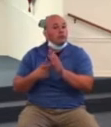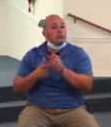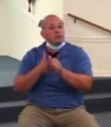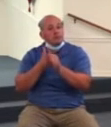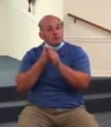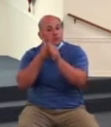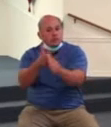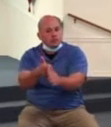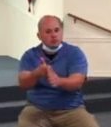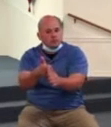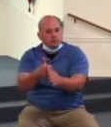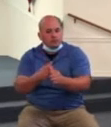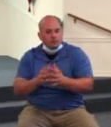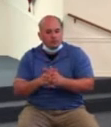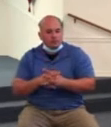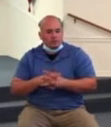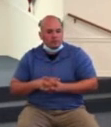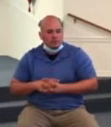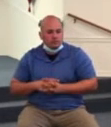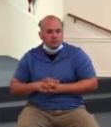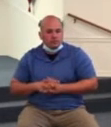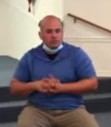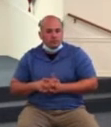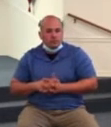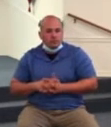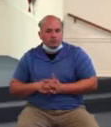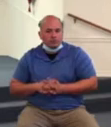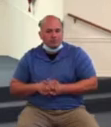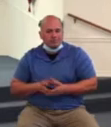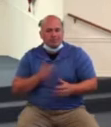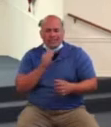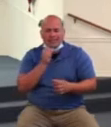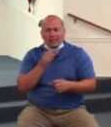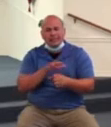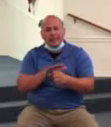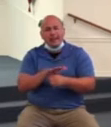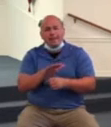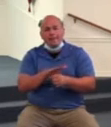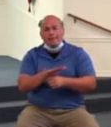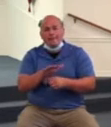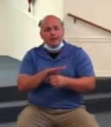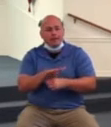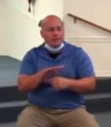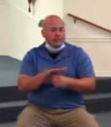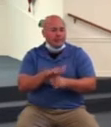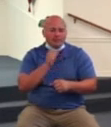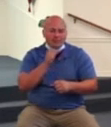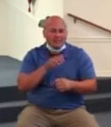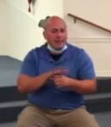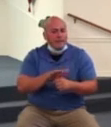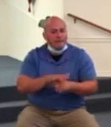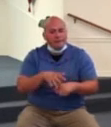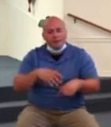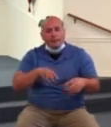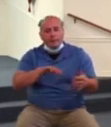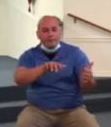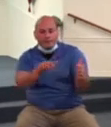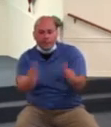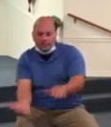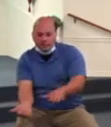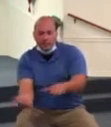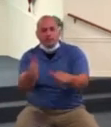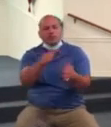him. It's not enough to be baptized in Jesus' name, to be immersed down into the water and then brought back